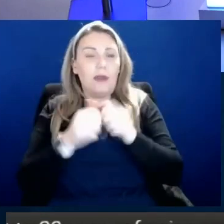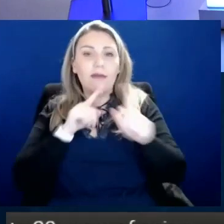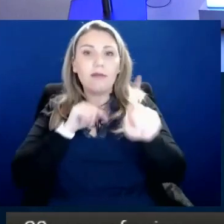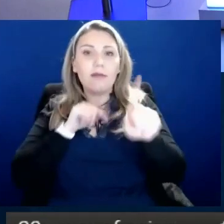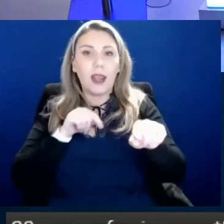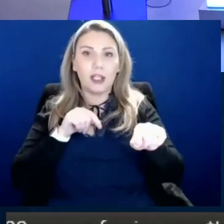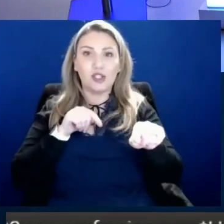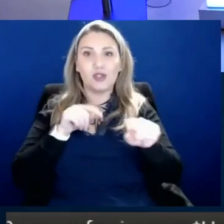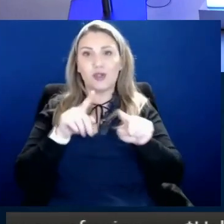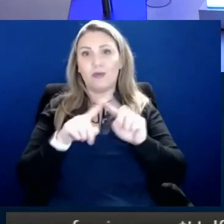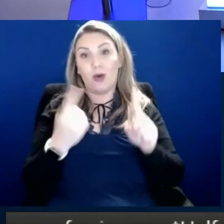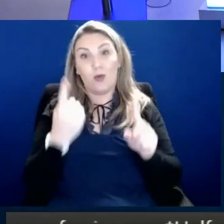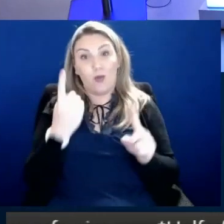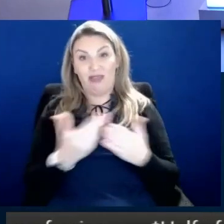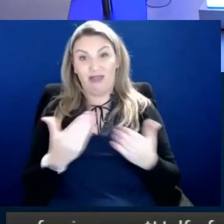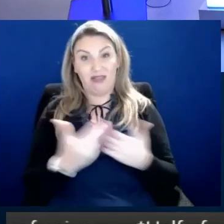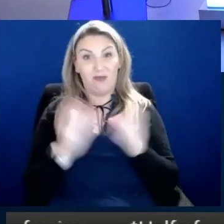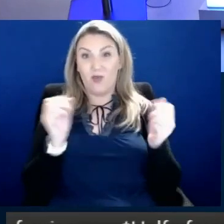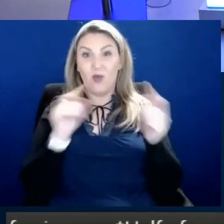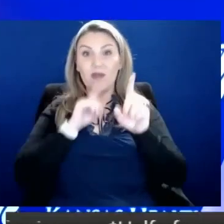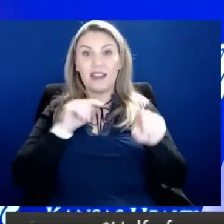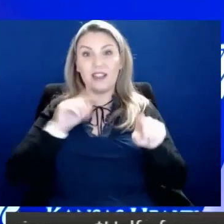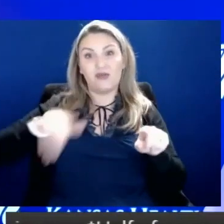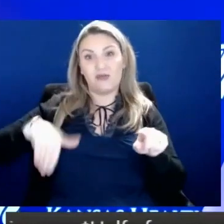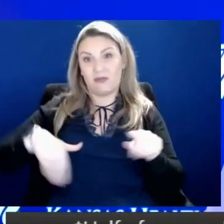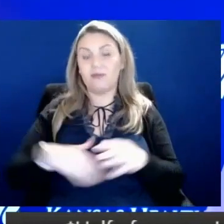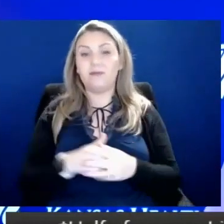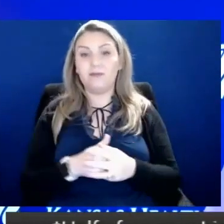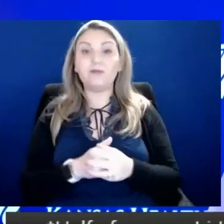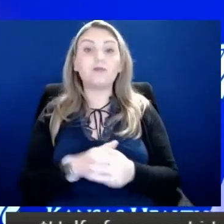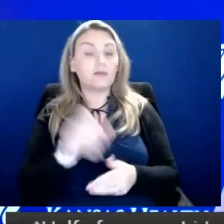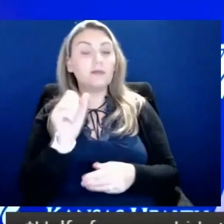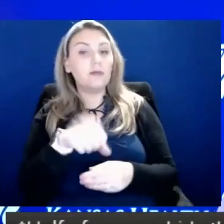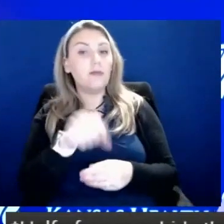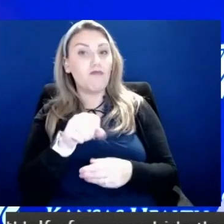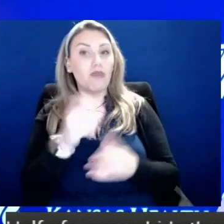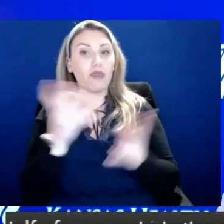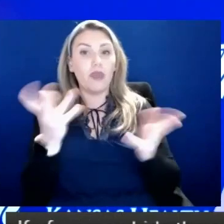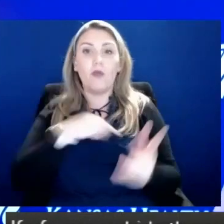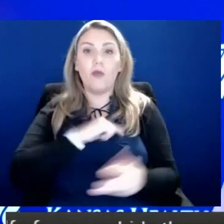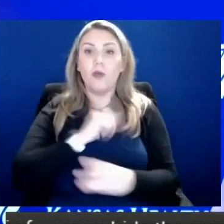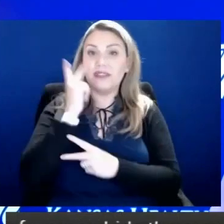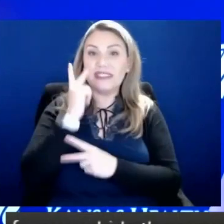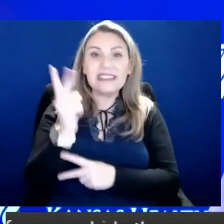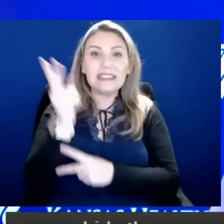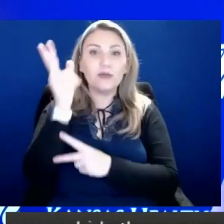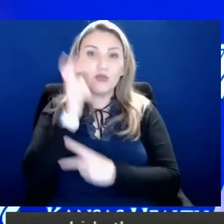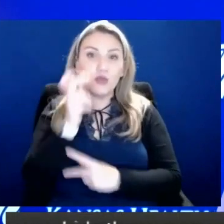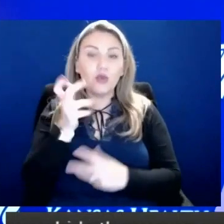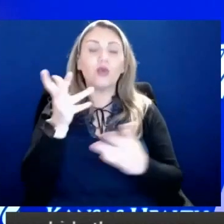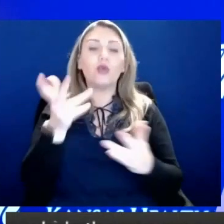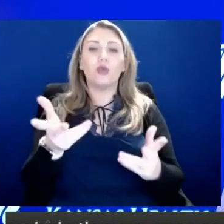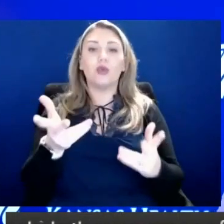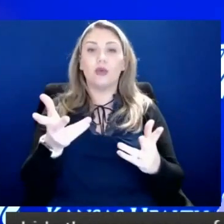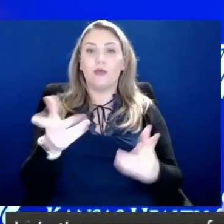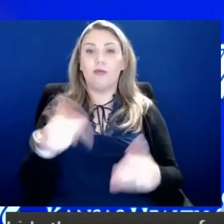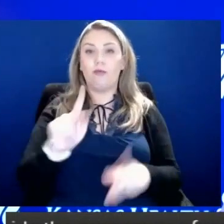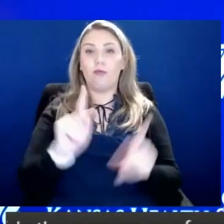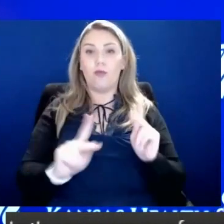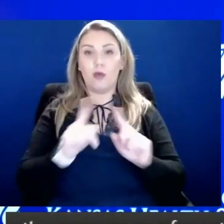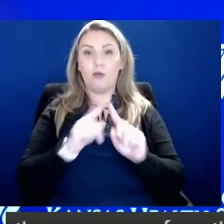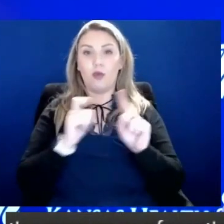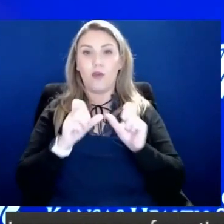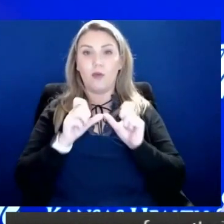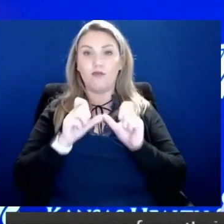of those we just don't have the answers to. Yep, and I think what we have seen and heard is those people from the chronic fatigue